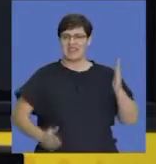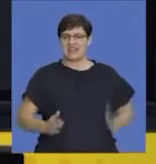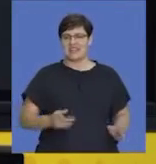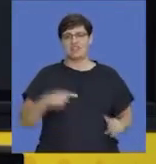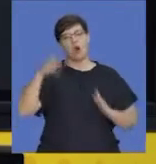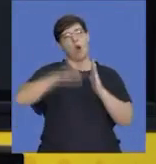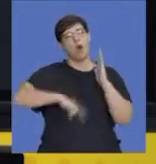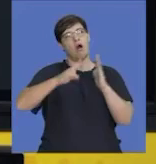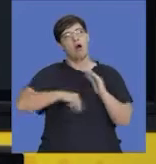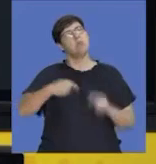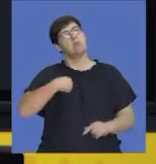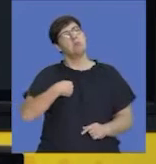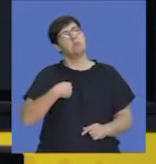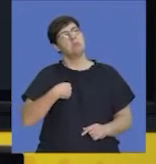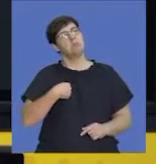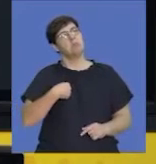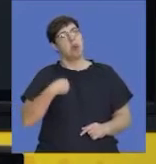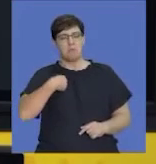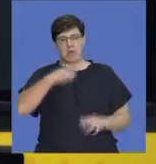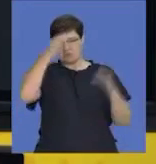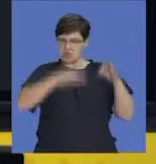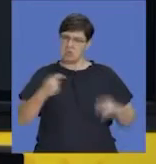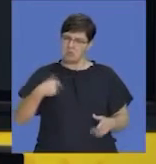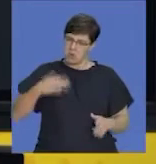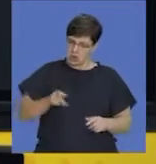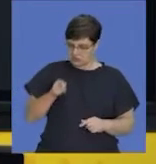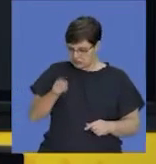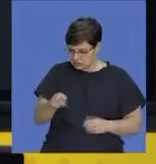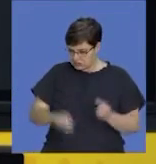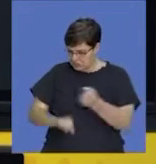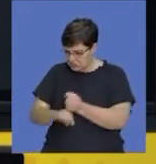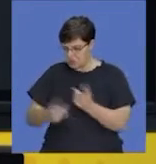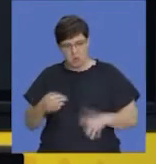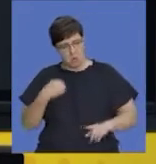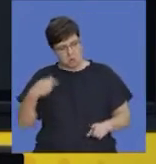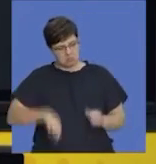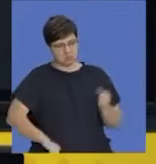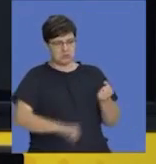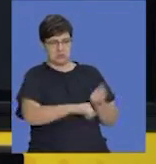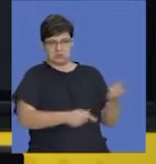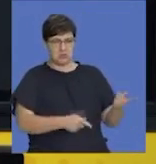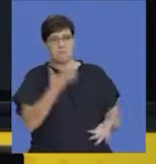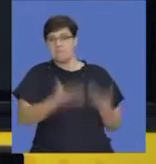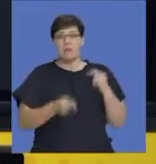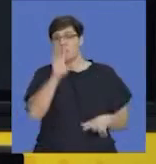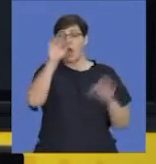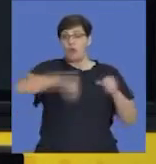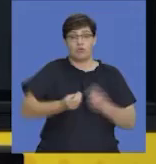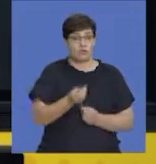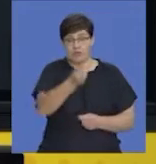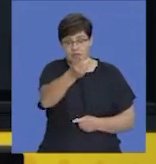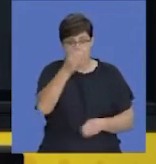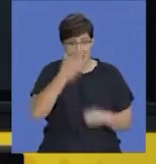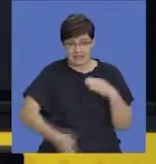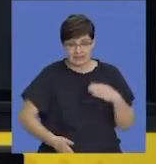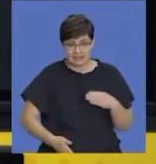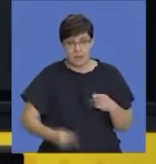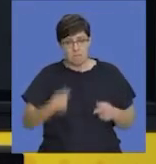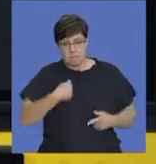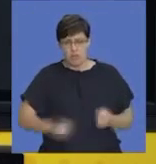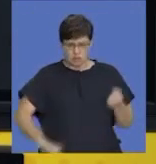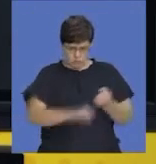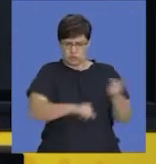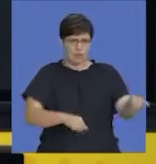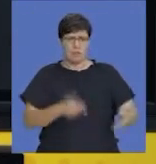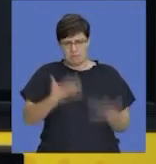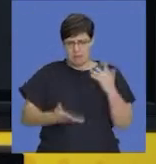to decide which side of the story they want to actually consider. They may not necessarily agree with you at the end to say that you may agree